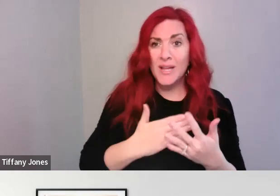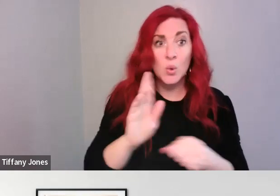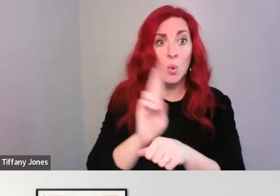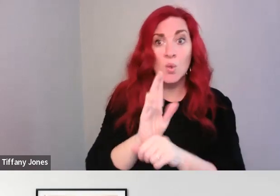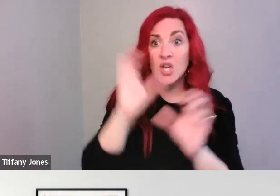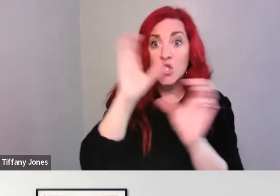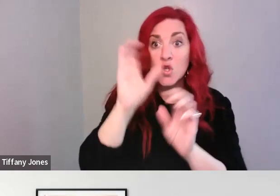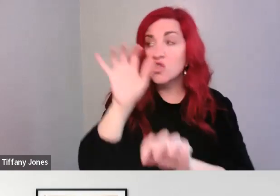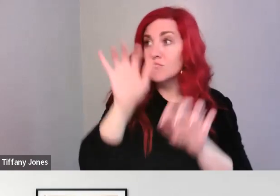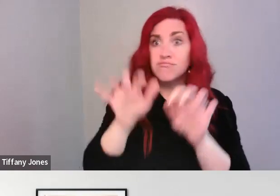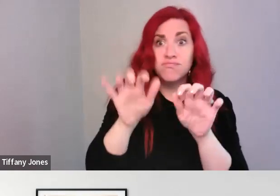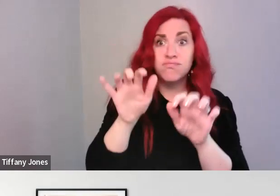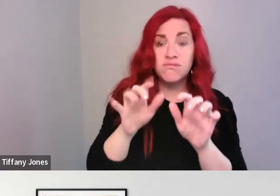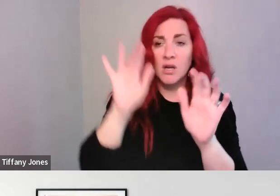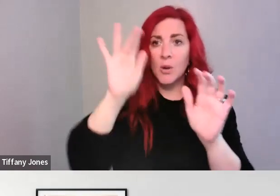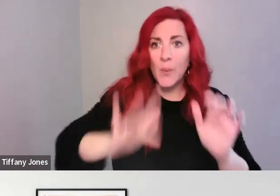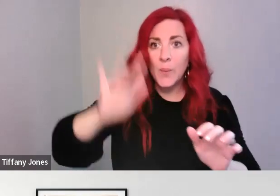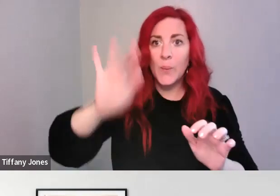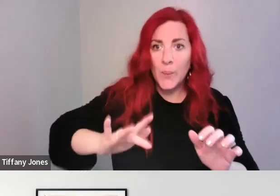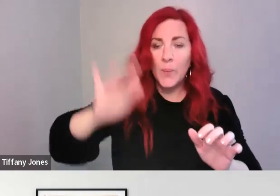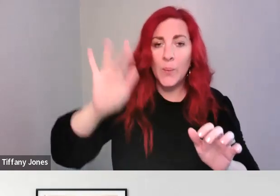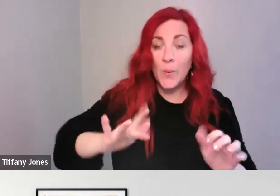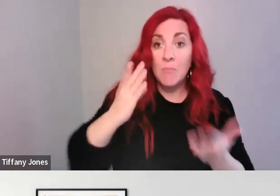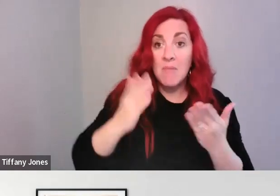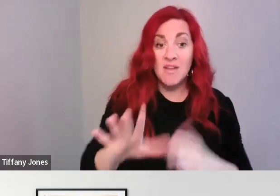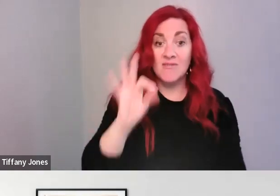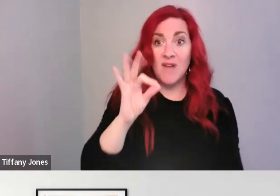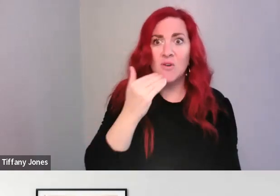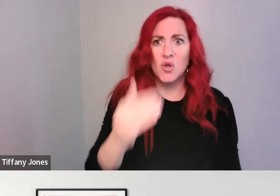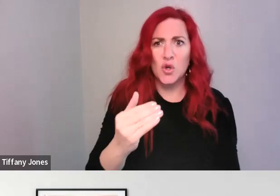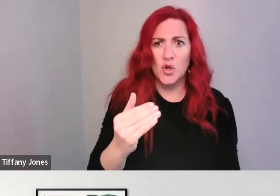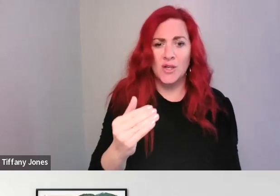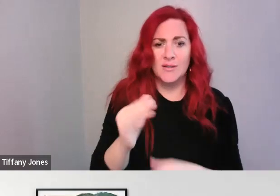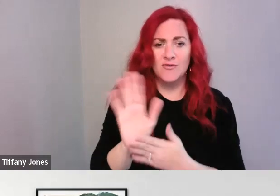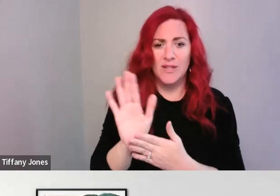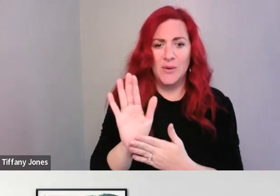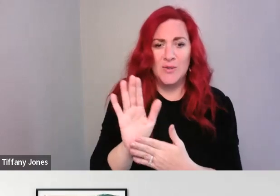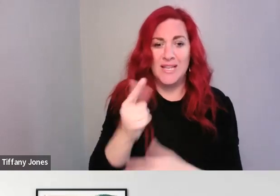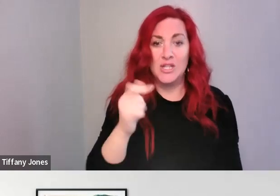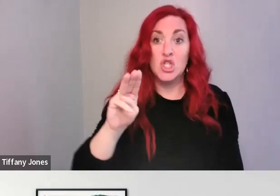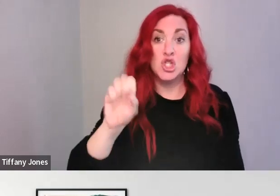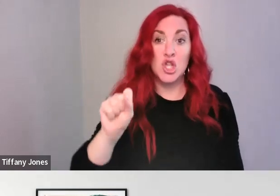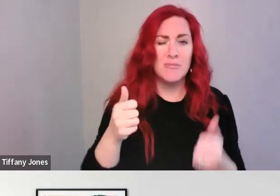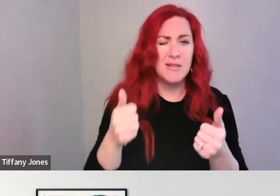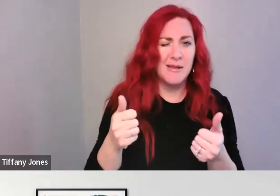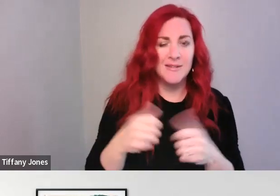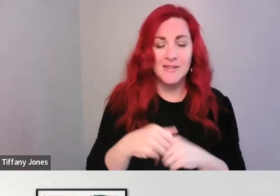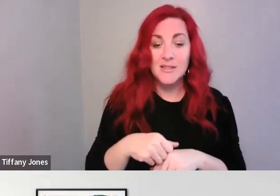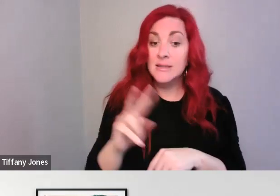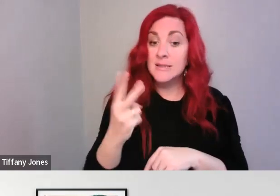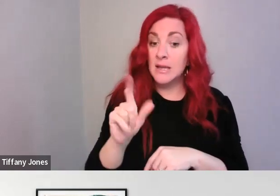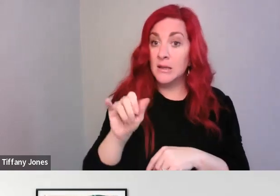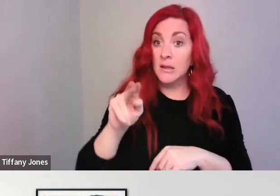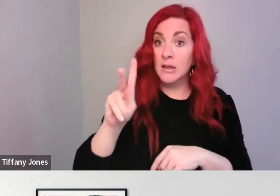scroll through some stuff, you may find some really good gems in there. I hope you would. So that second link there is